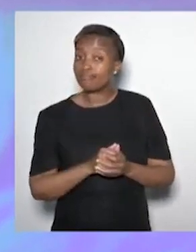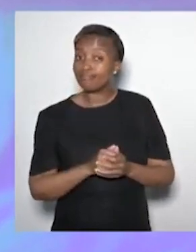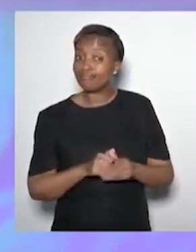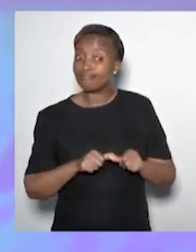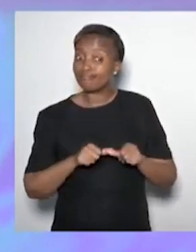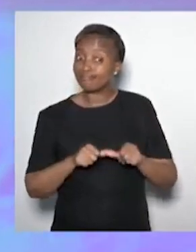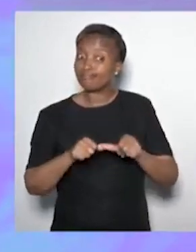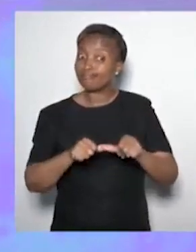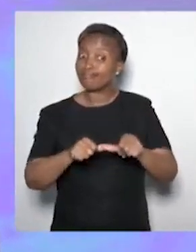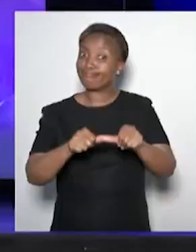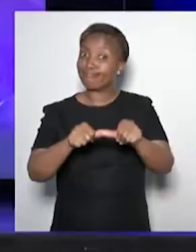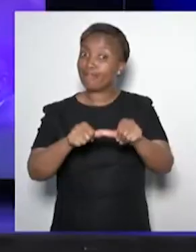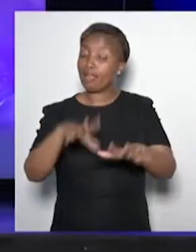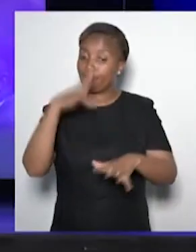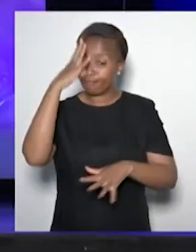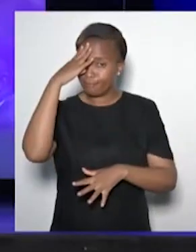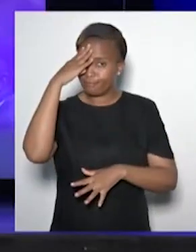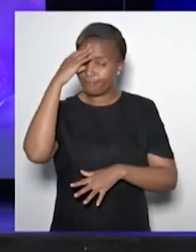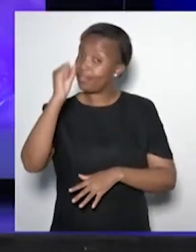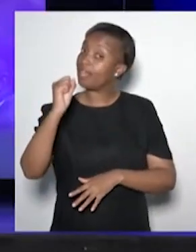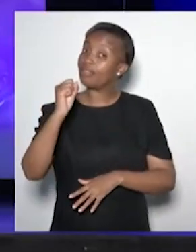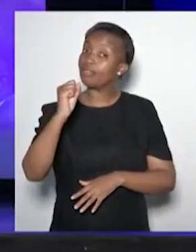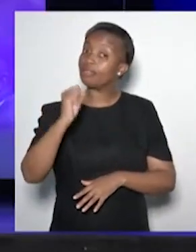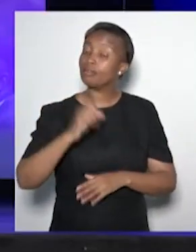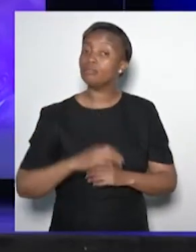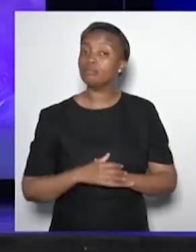growing faith